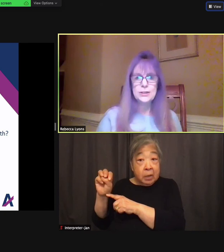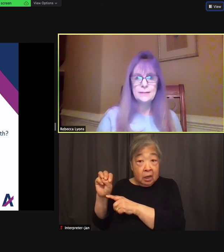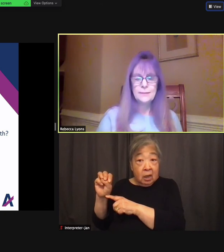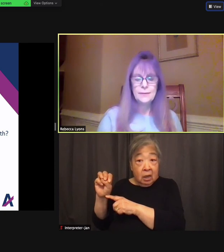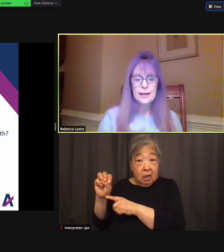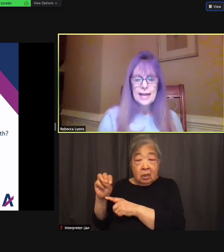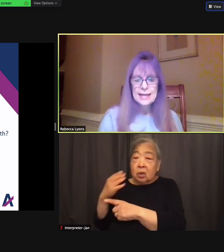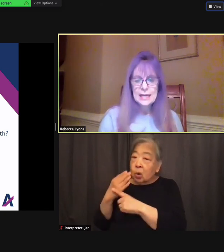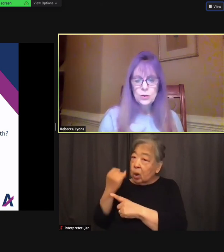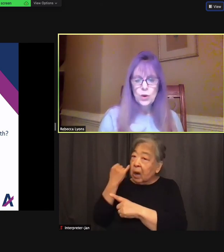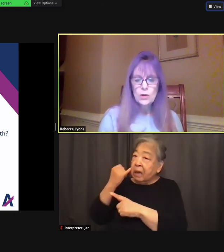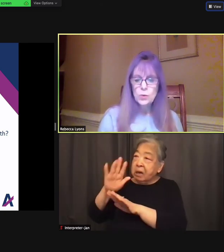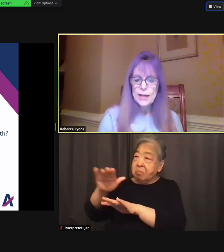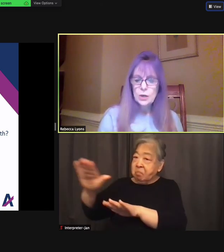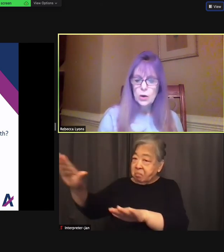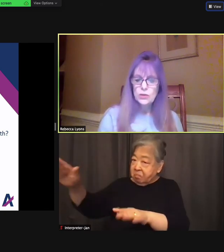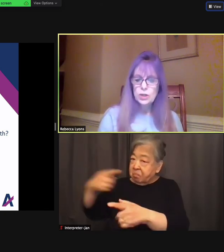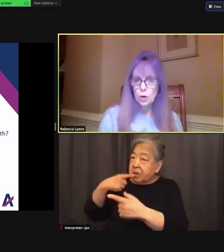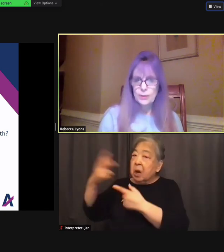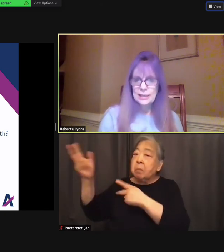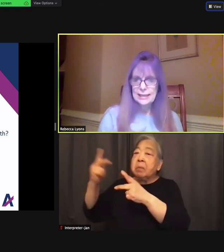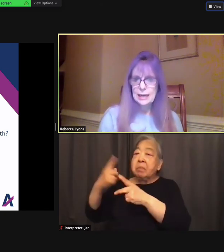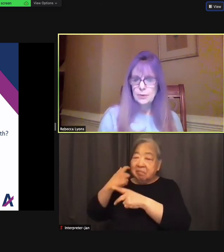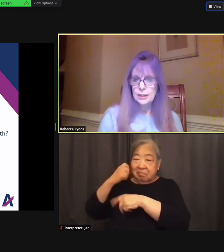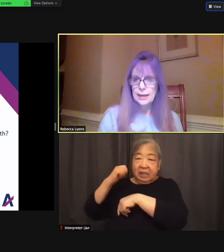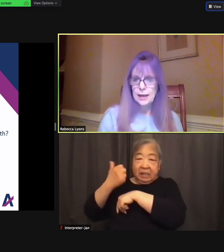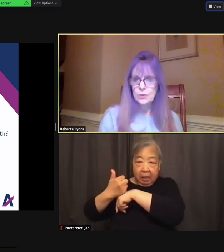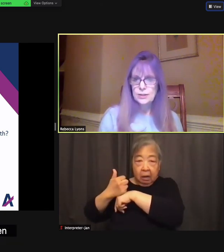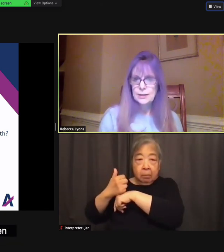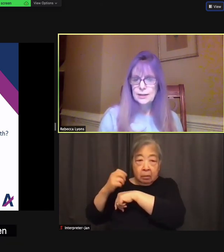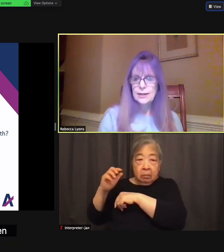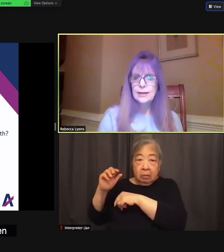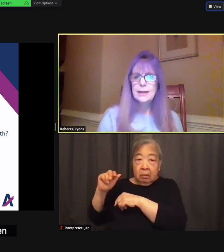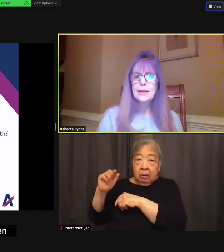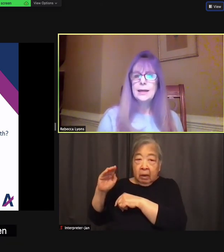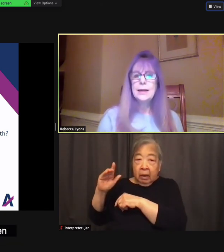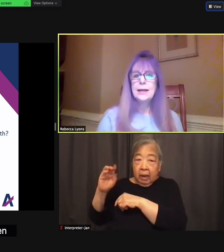account. And then where do I go to open an ABLE account?